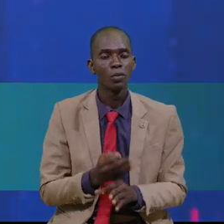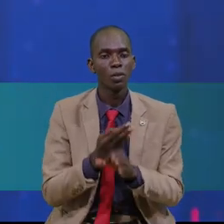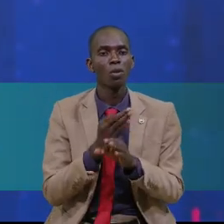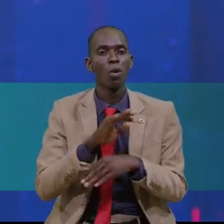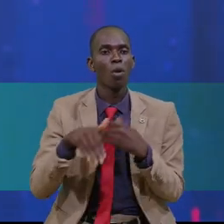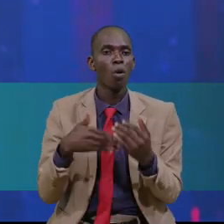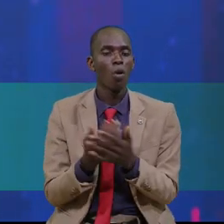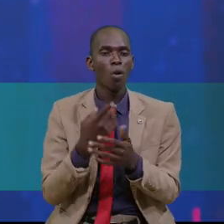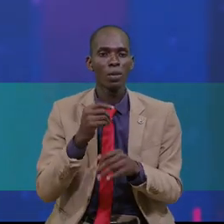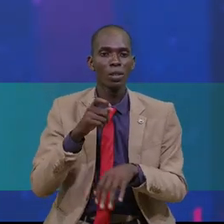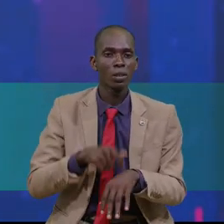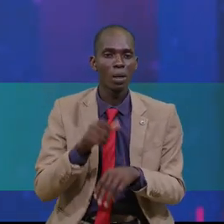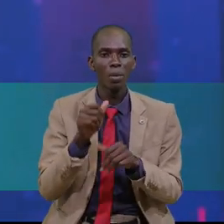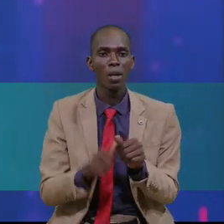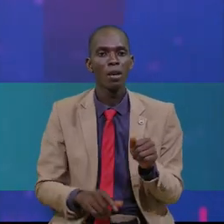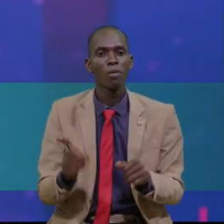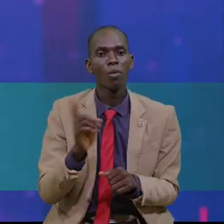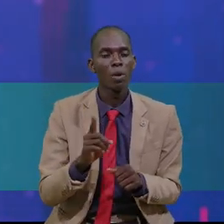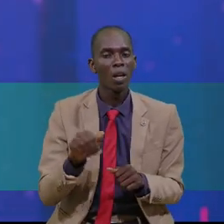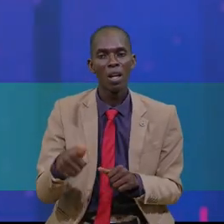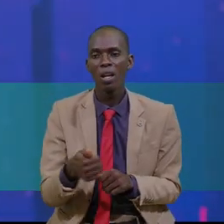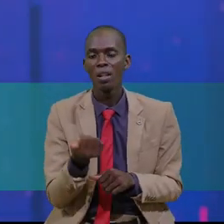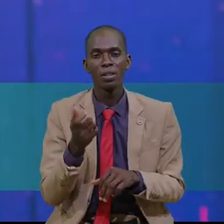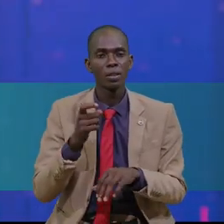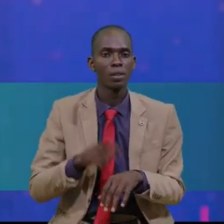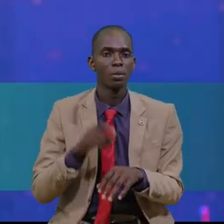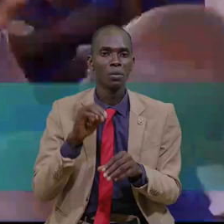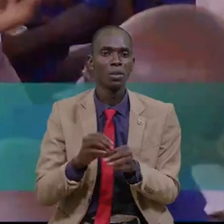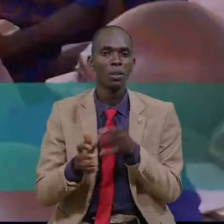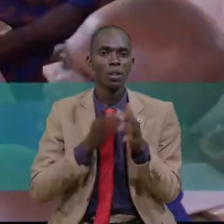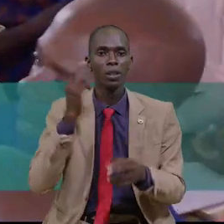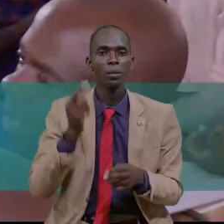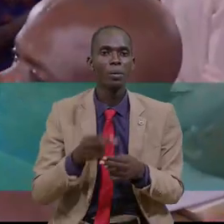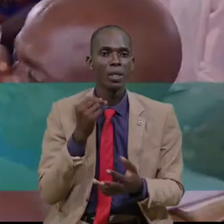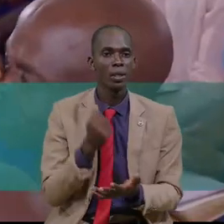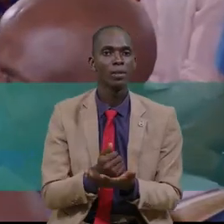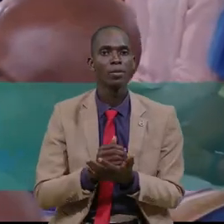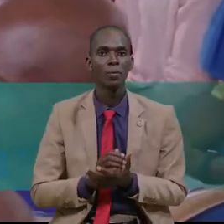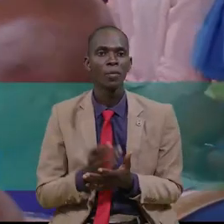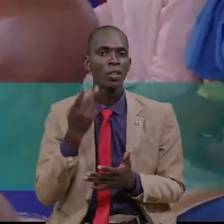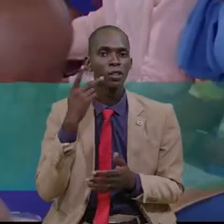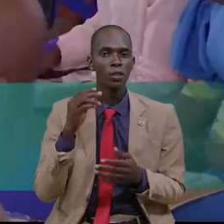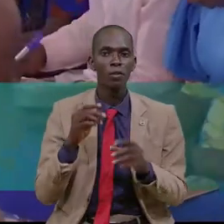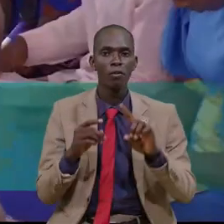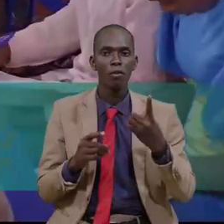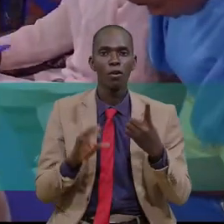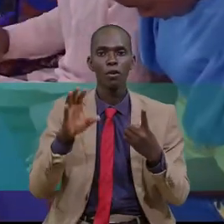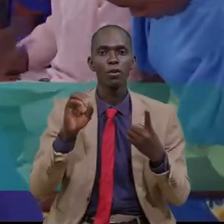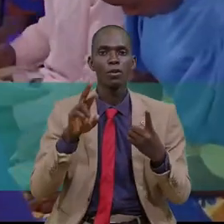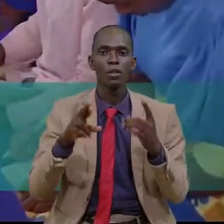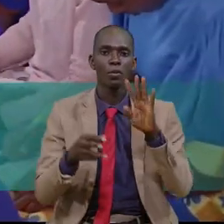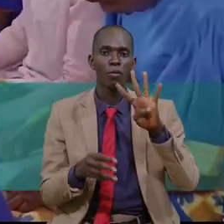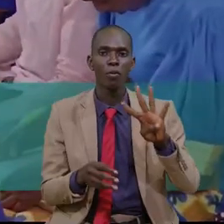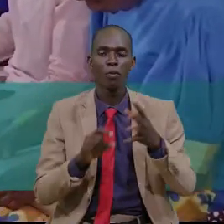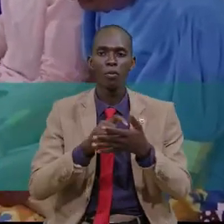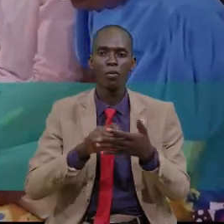time, everywhere, anytime, in Jesus' name. We're looking at 1 Corinthians chapter 4, and